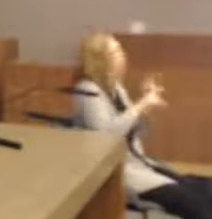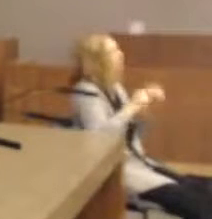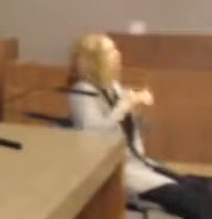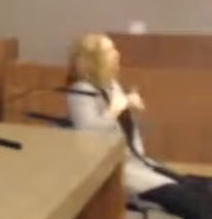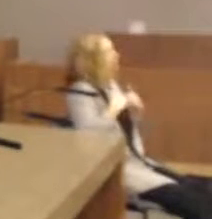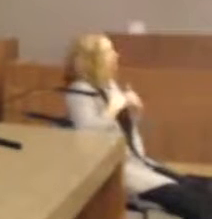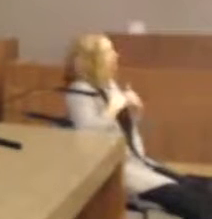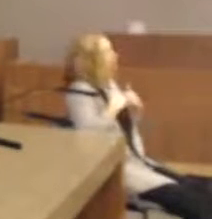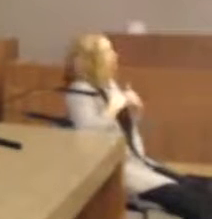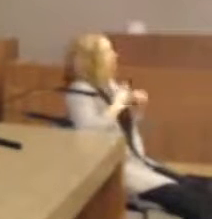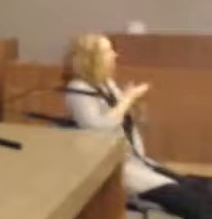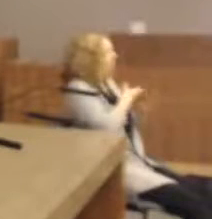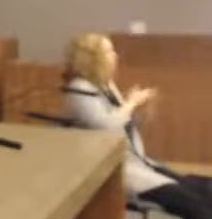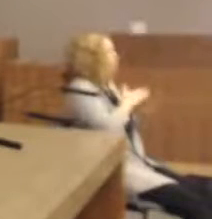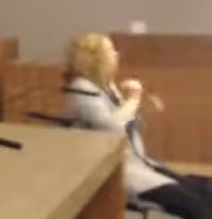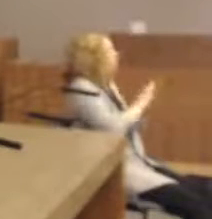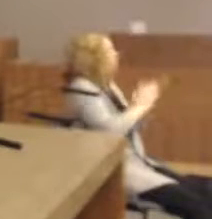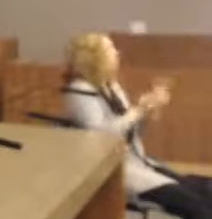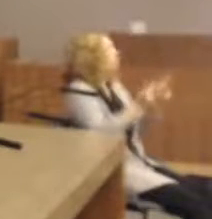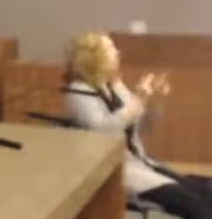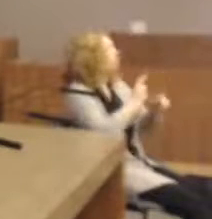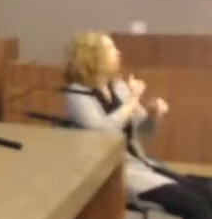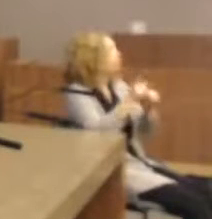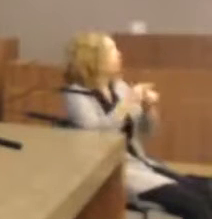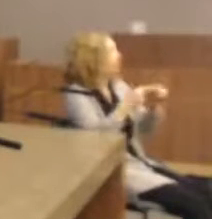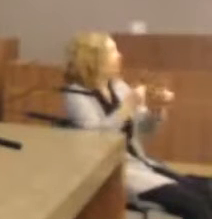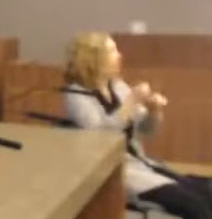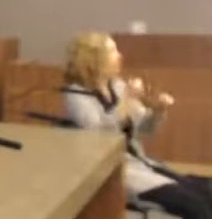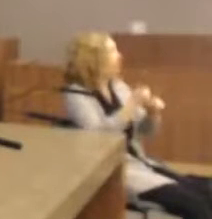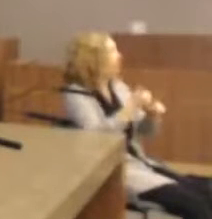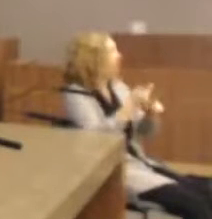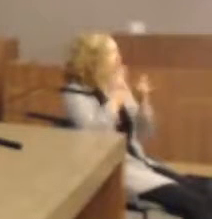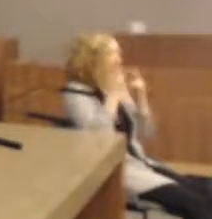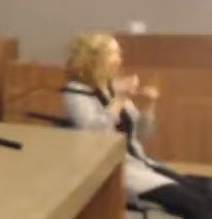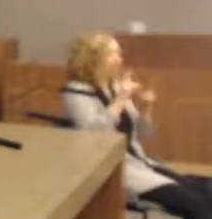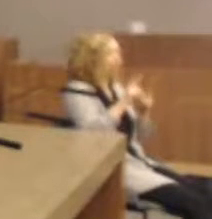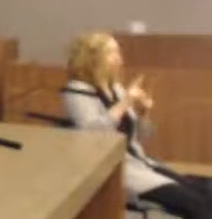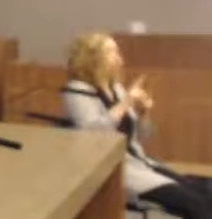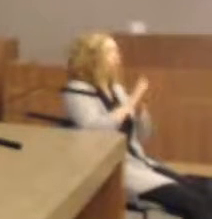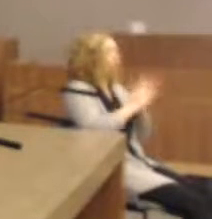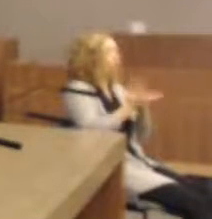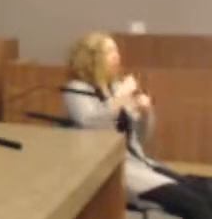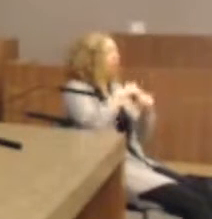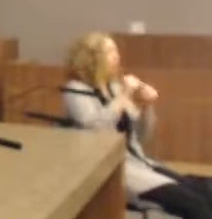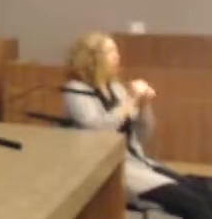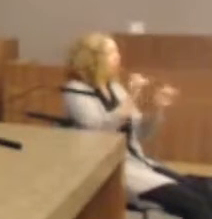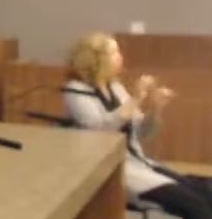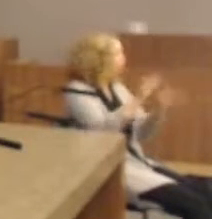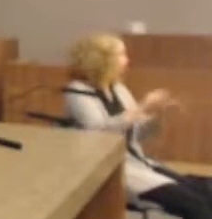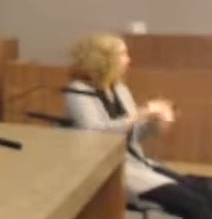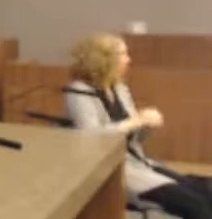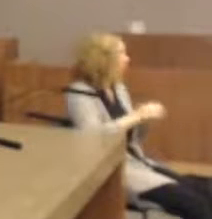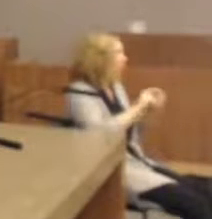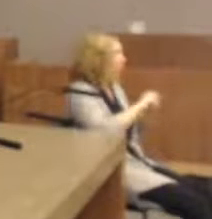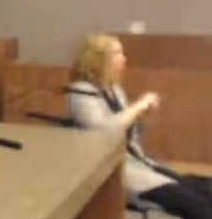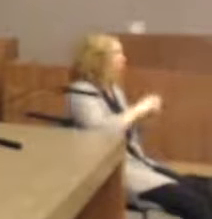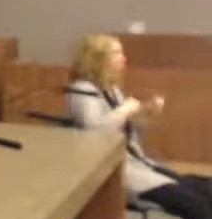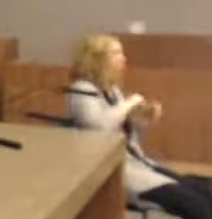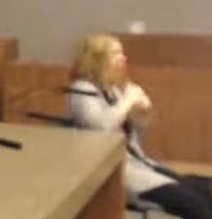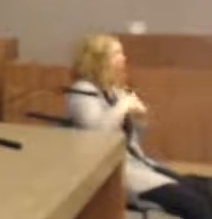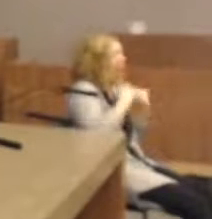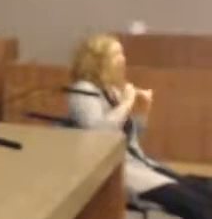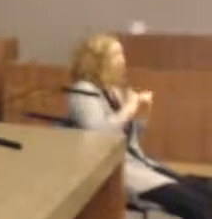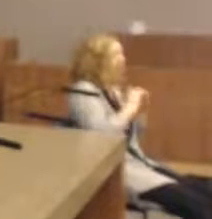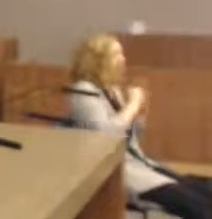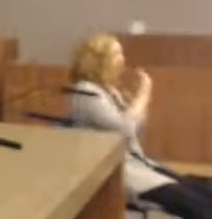have underlying can get much worse when they are the victim or a witness of a trauma. The problem we're having right now is